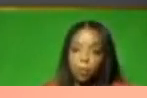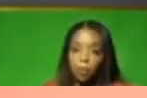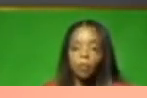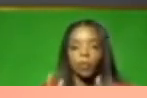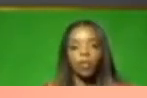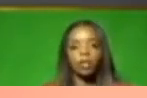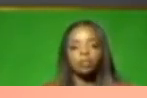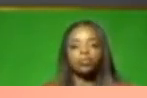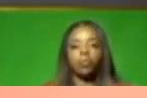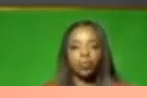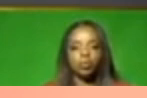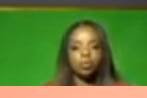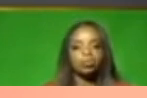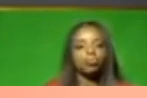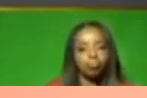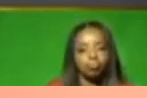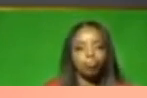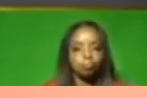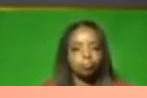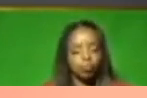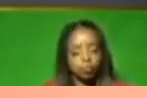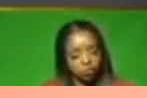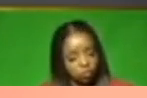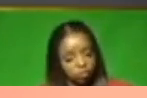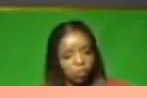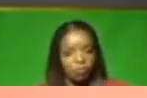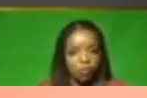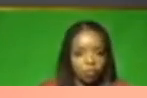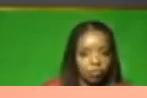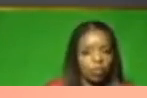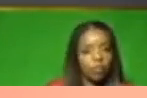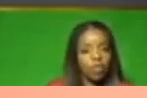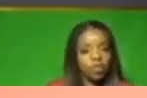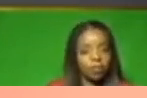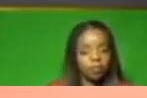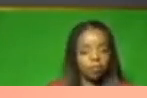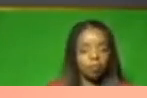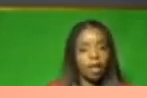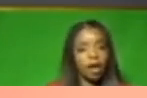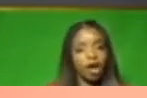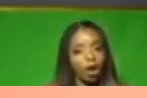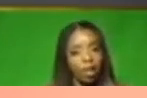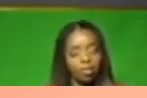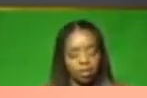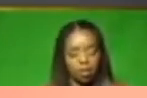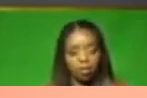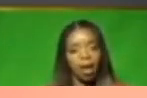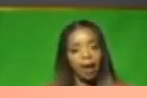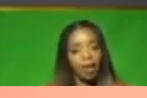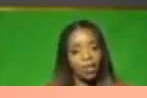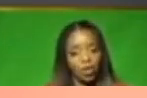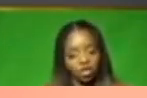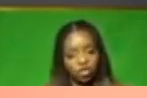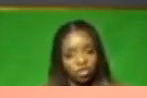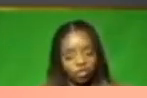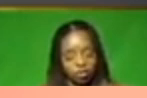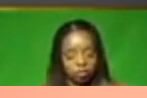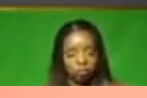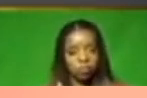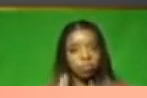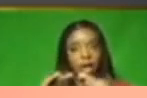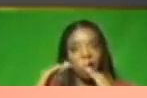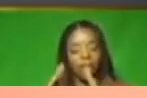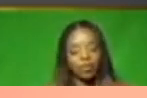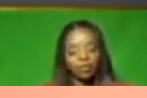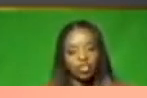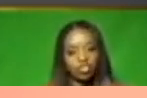be addressed that affect them, their health, education of their children, their housing challenges,